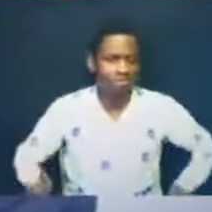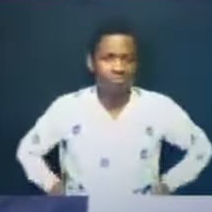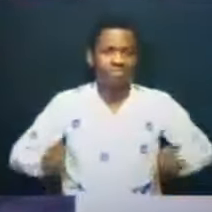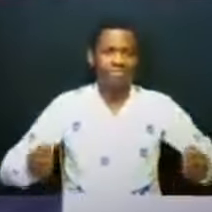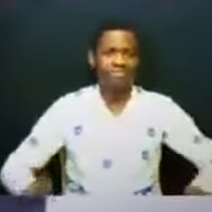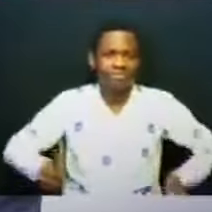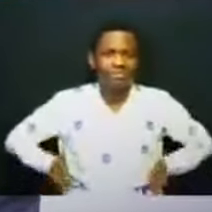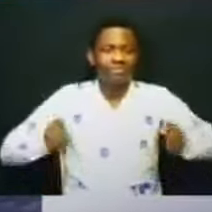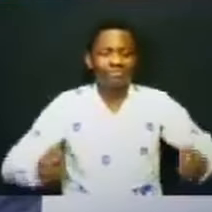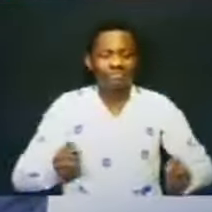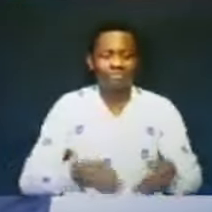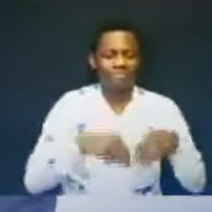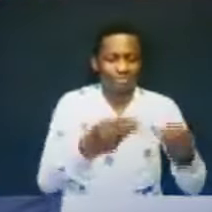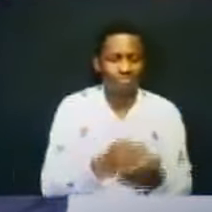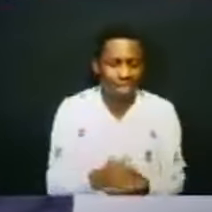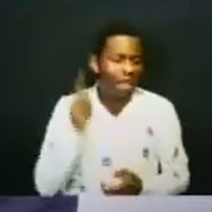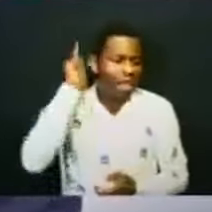Then later he went blind.